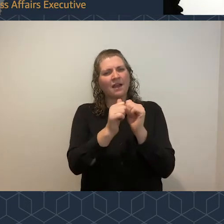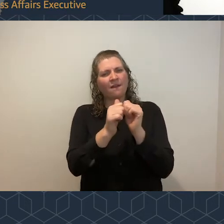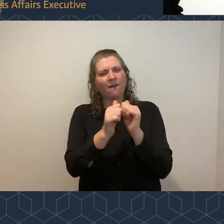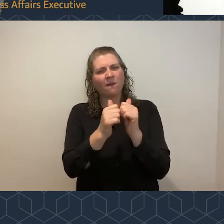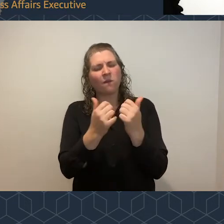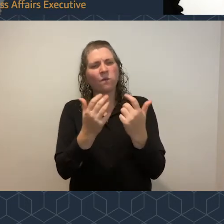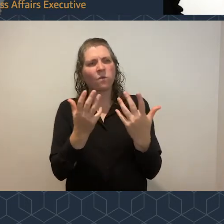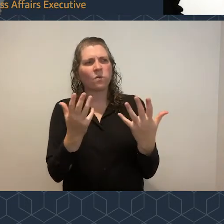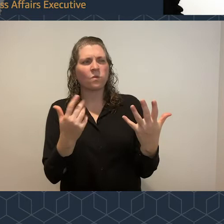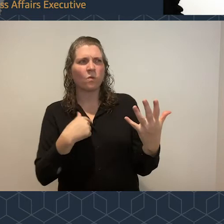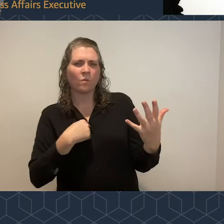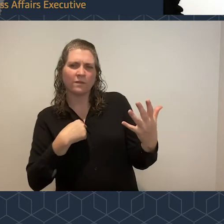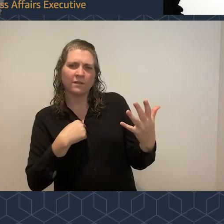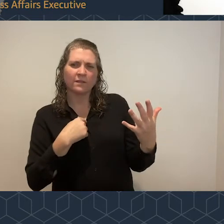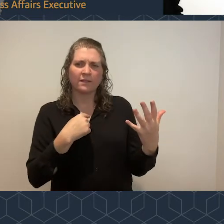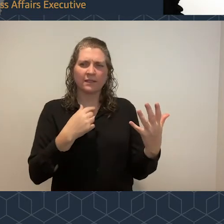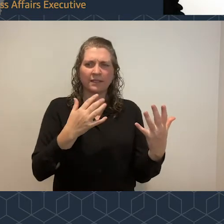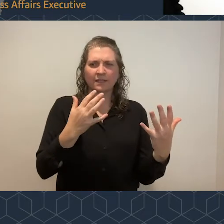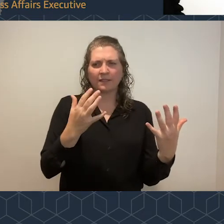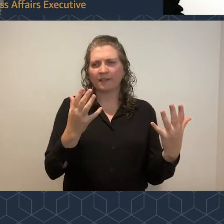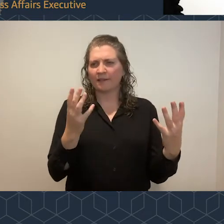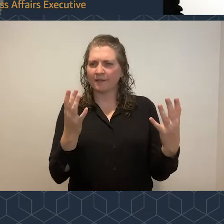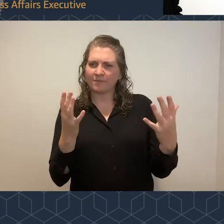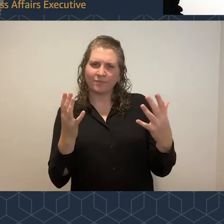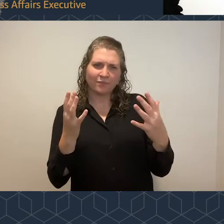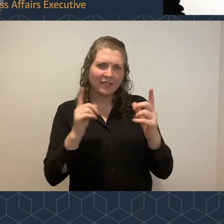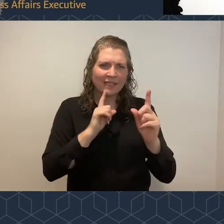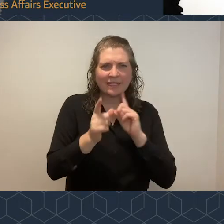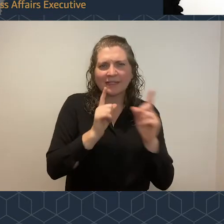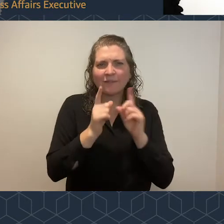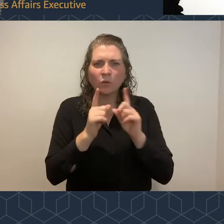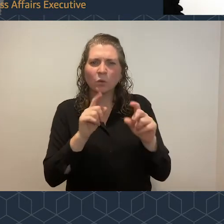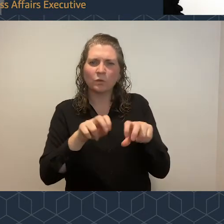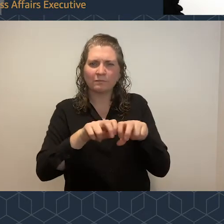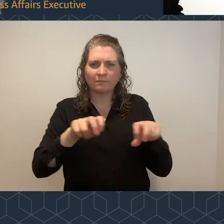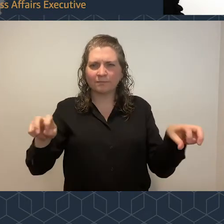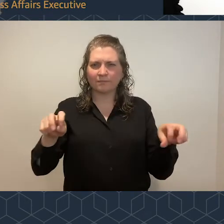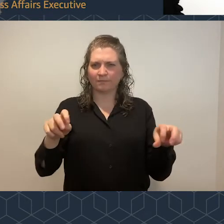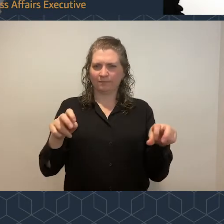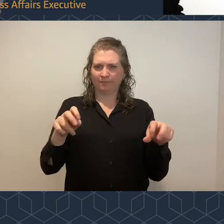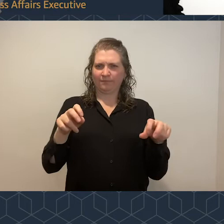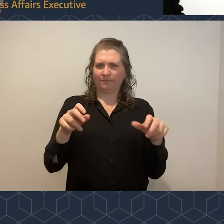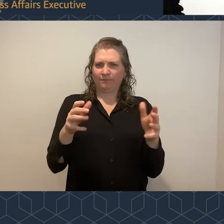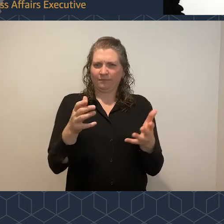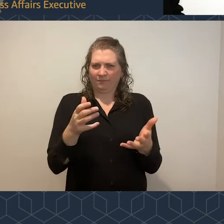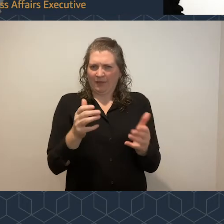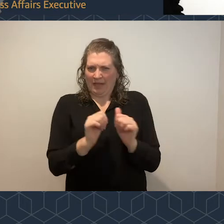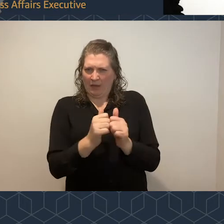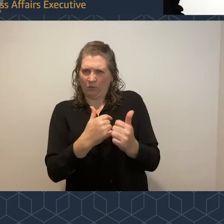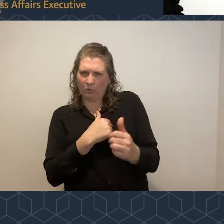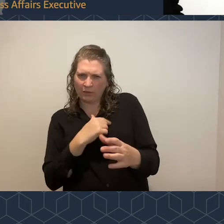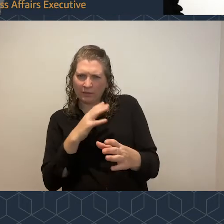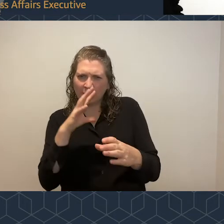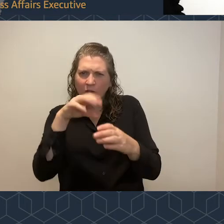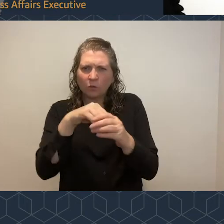more about mechanisms in regards to how to place and drive inclusion in the process. Can you talk more about our Bar